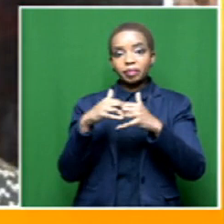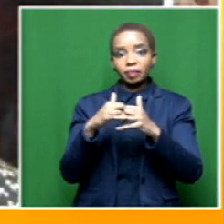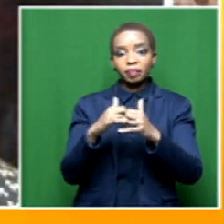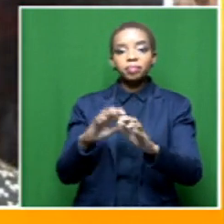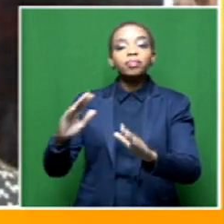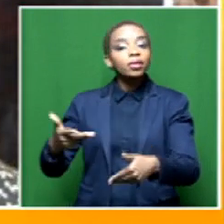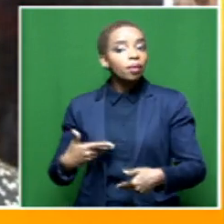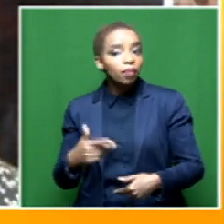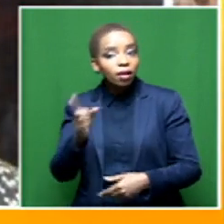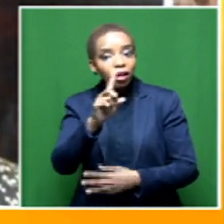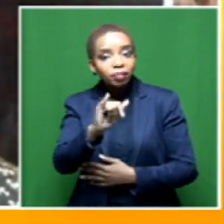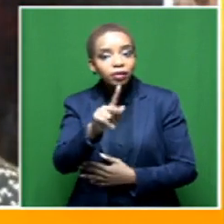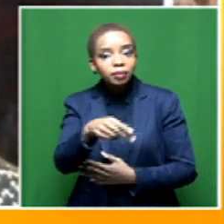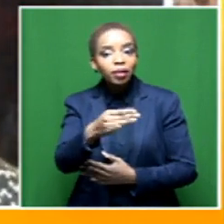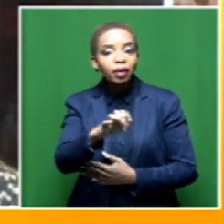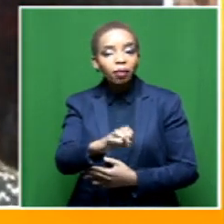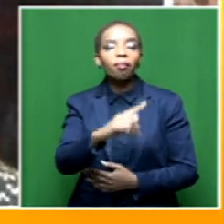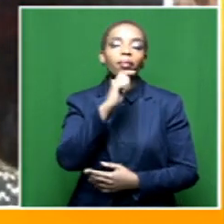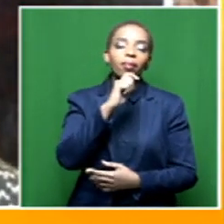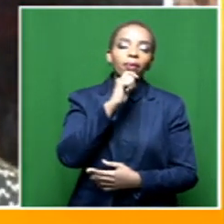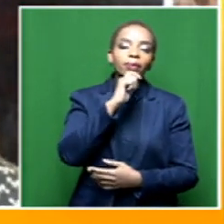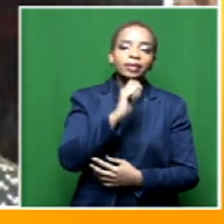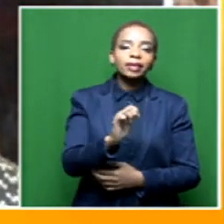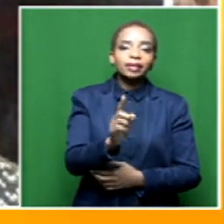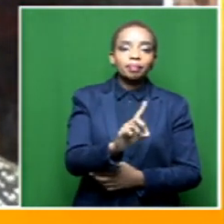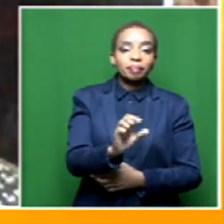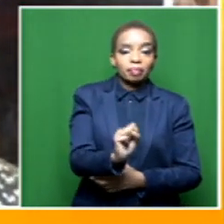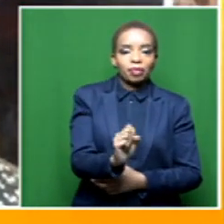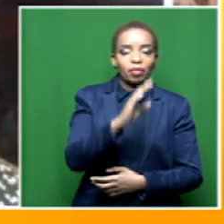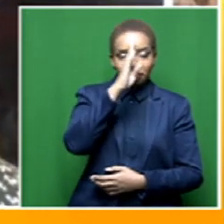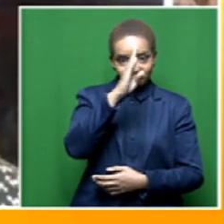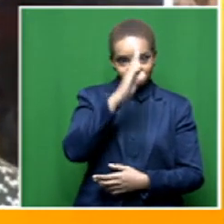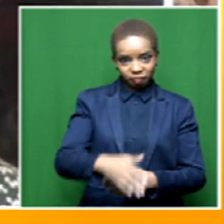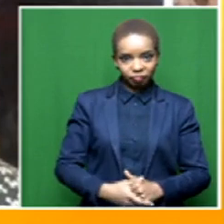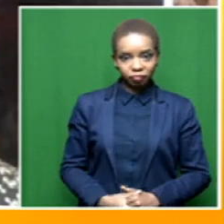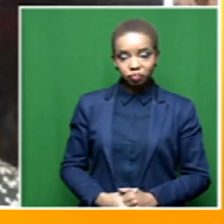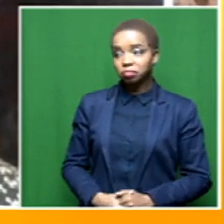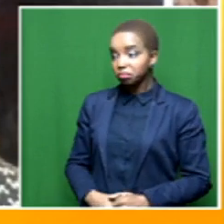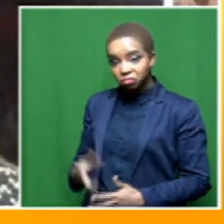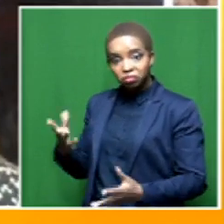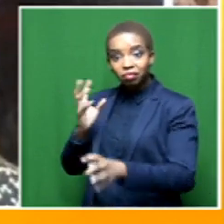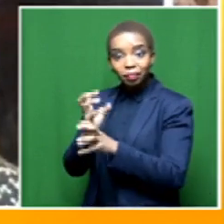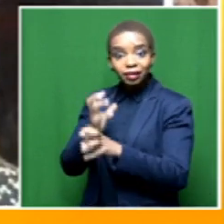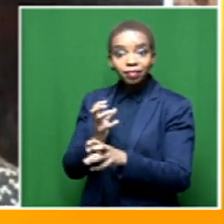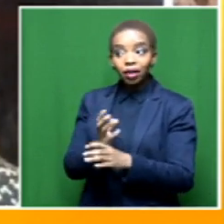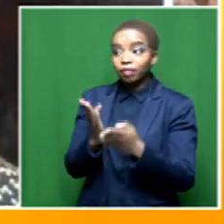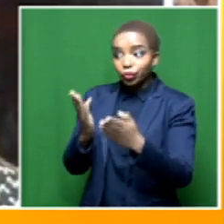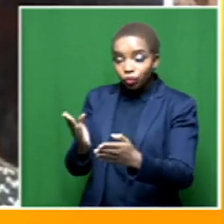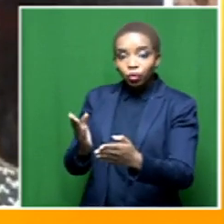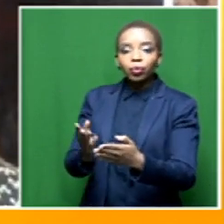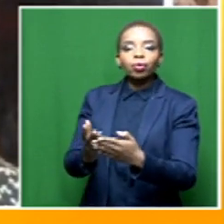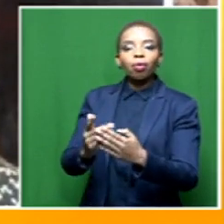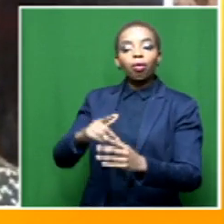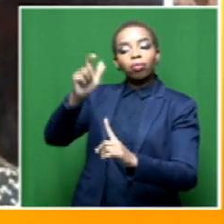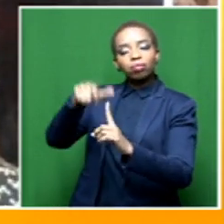Welcome. Good morning, Sapien. Thank you for having me. Just how difficult has it been for you as an artist to practice your craft